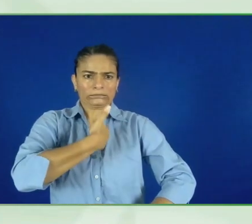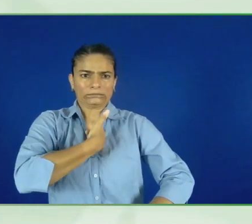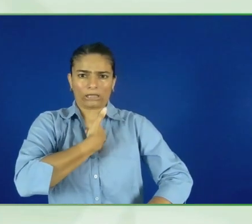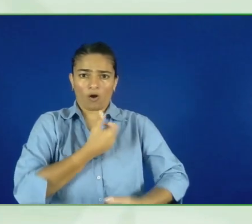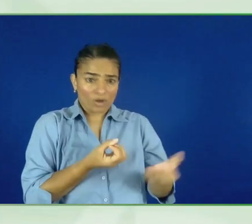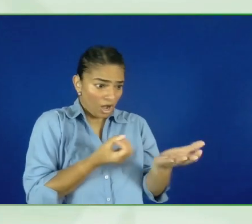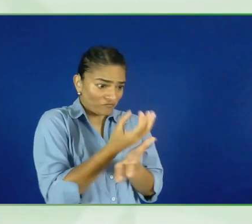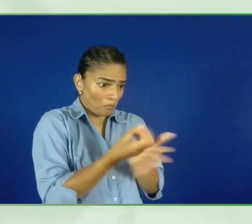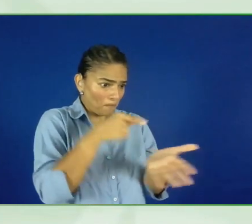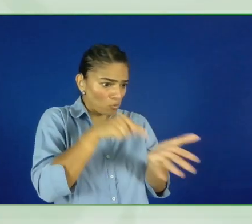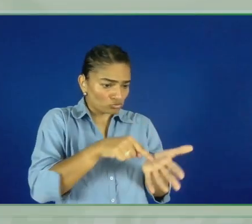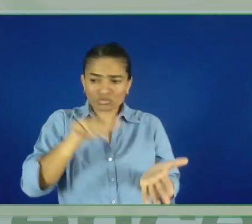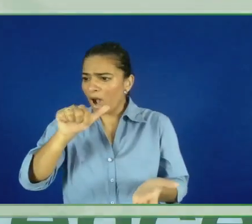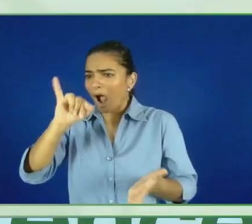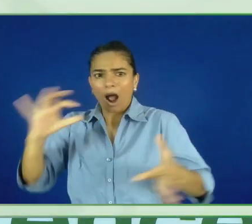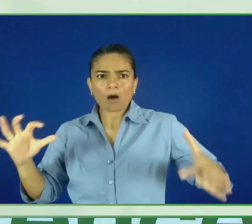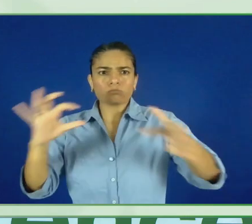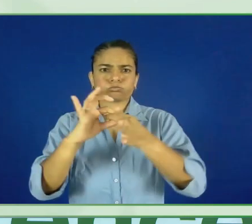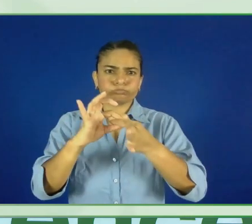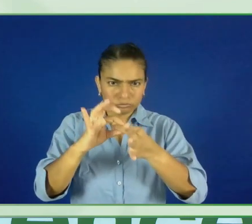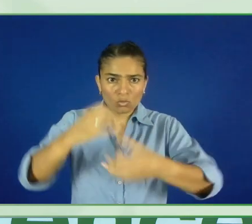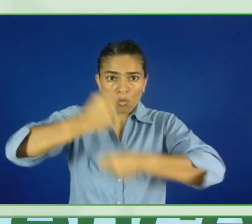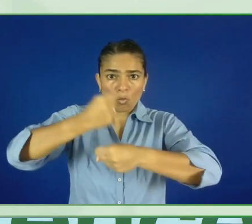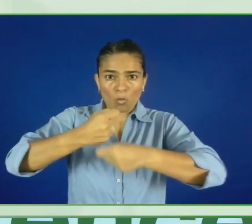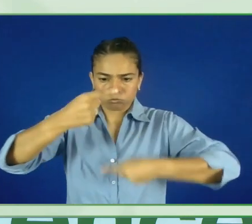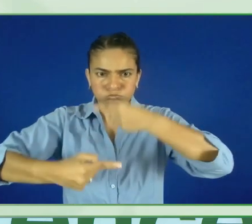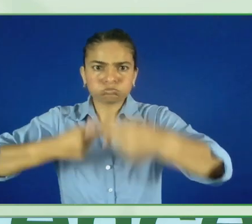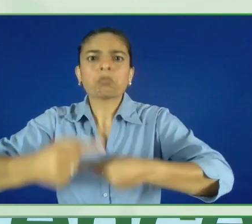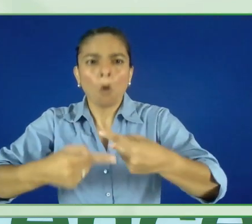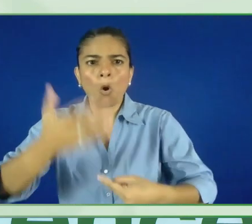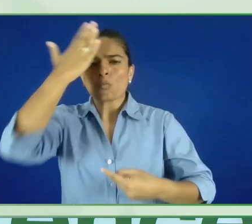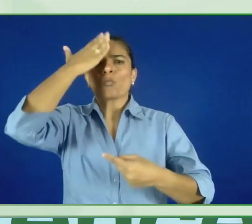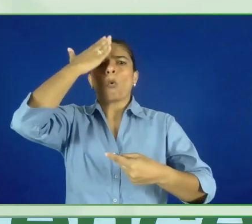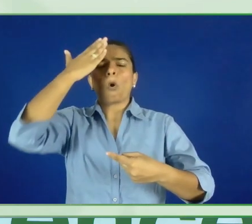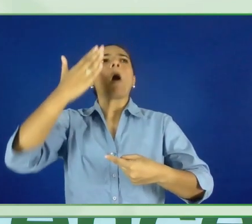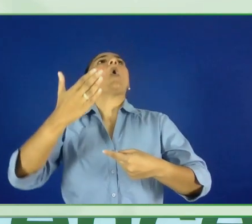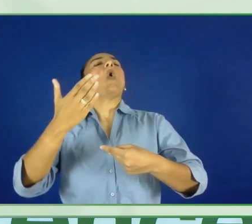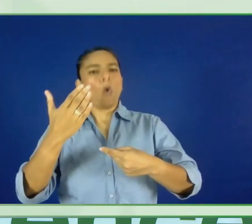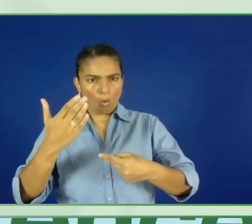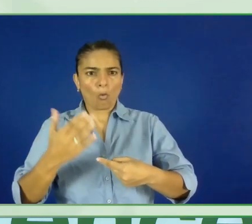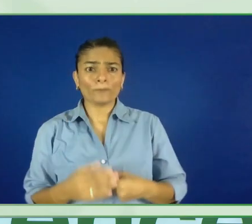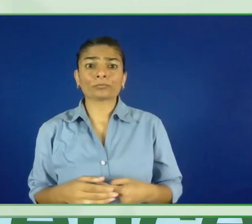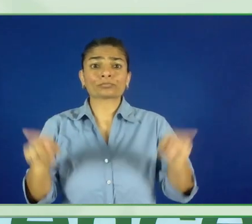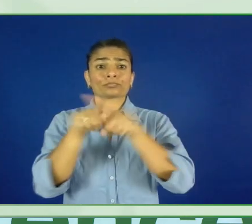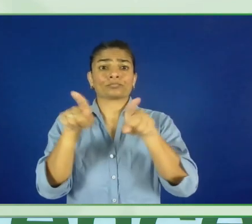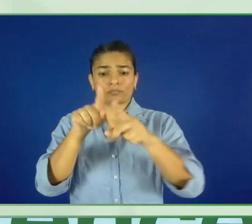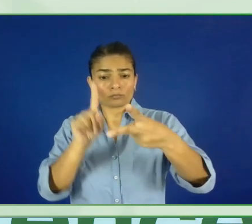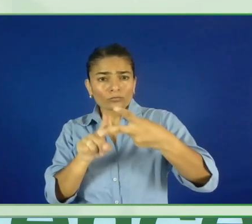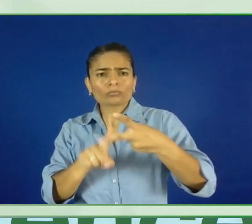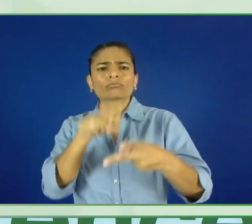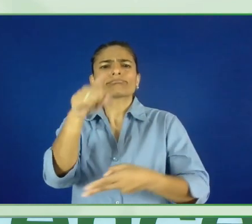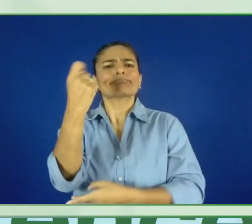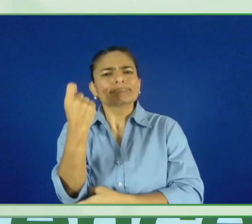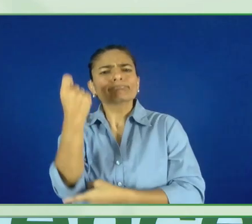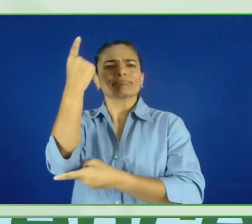intelligence-based project. We will also tell you about understanding, do we have this data or access to data that makes it